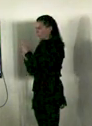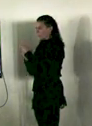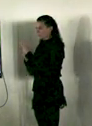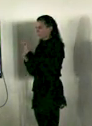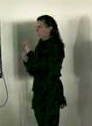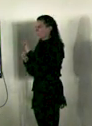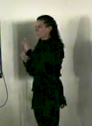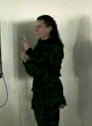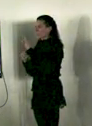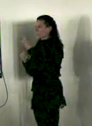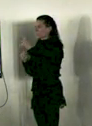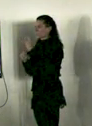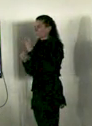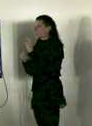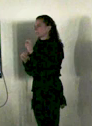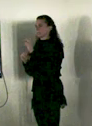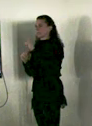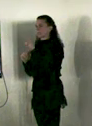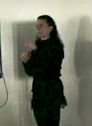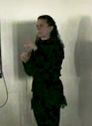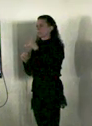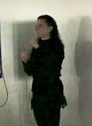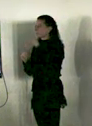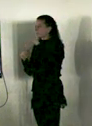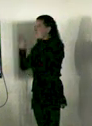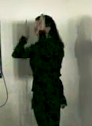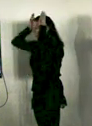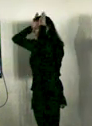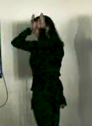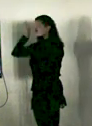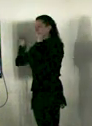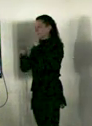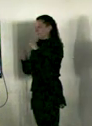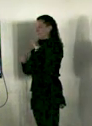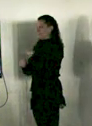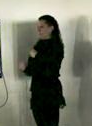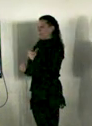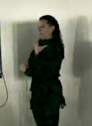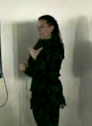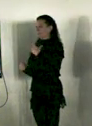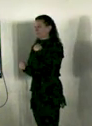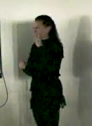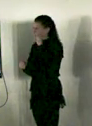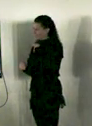example, Link from Legend of Zelda. He's an elf, so he doesn't count as white, which I think is strange.